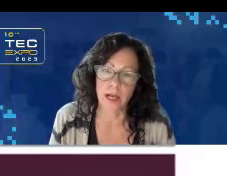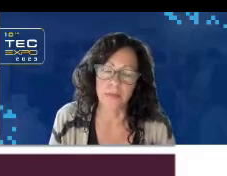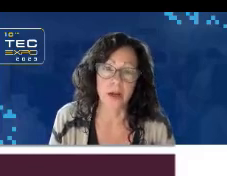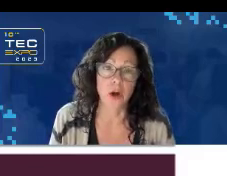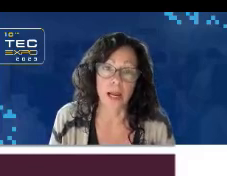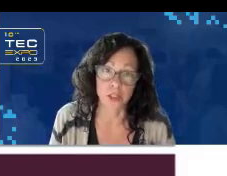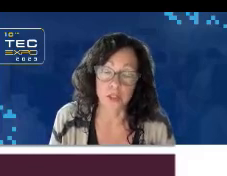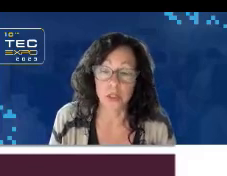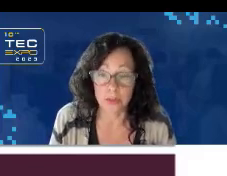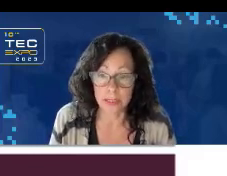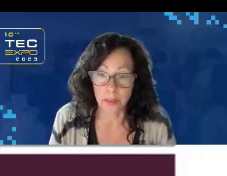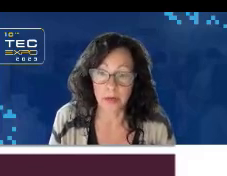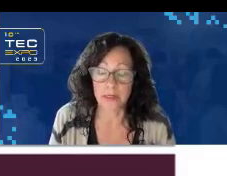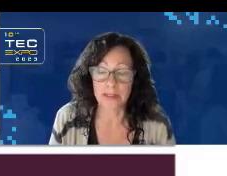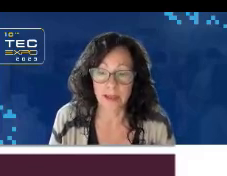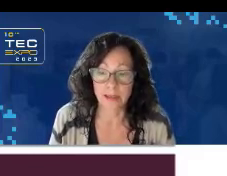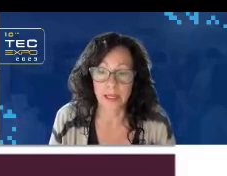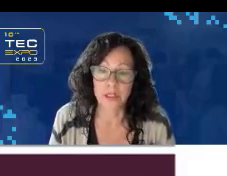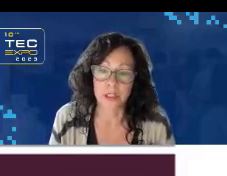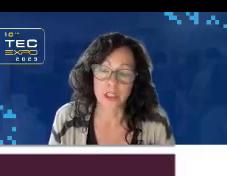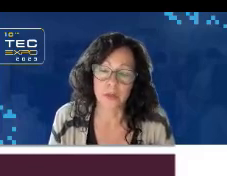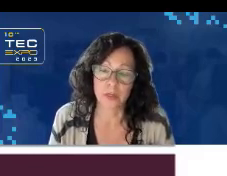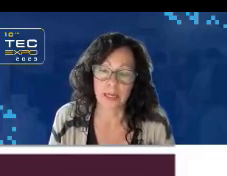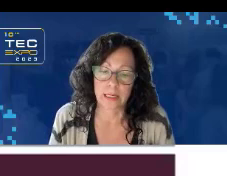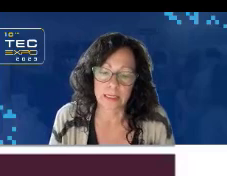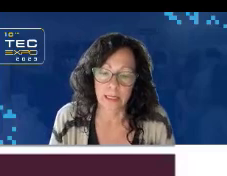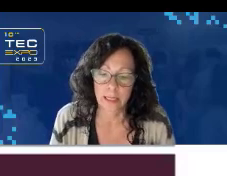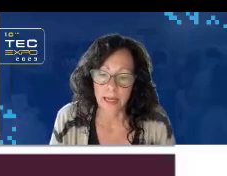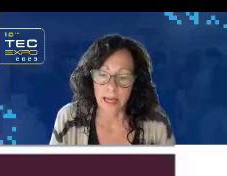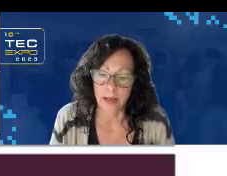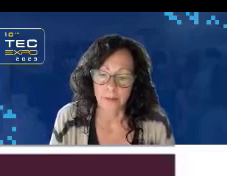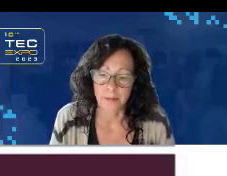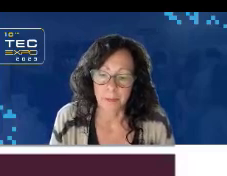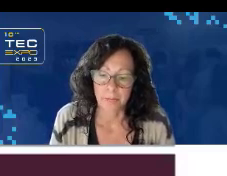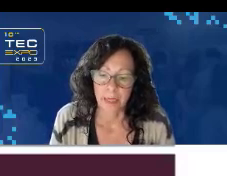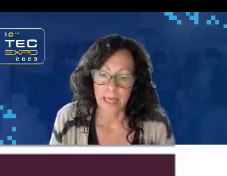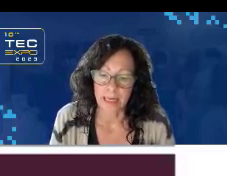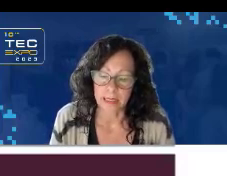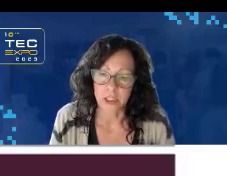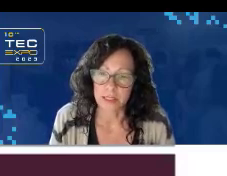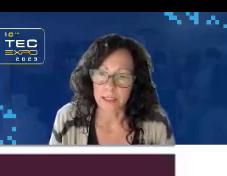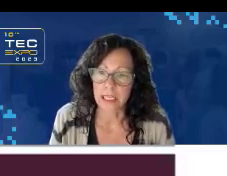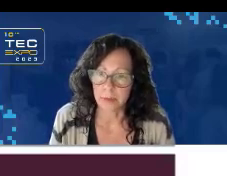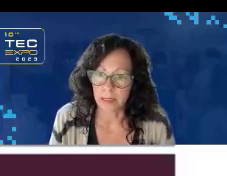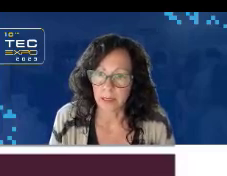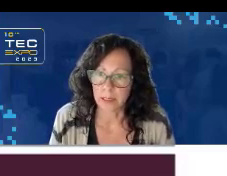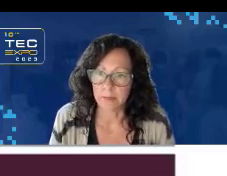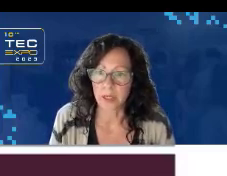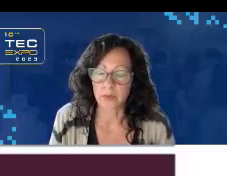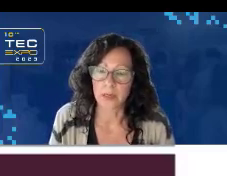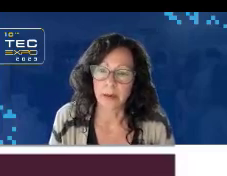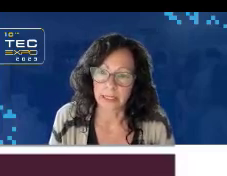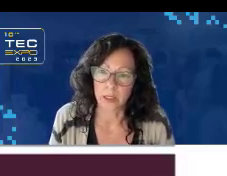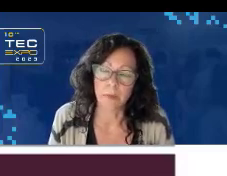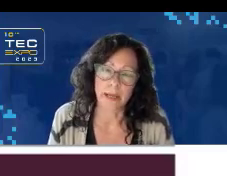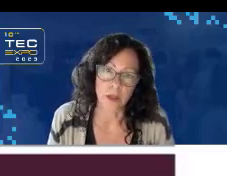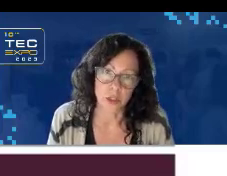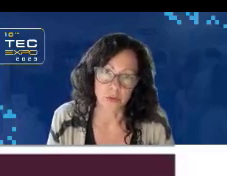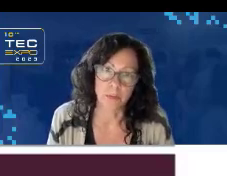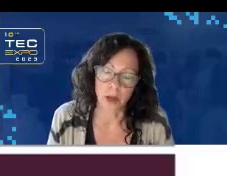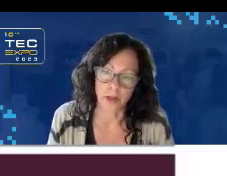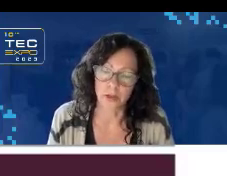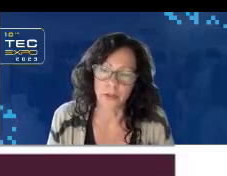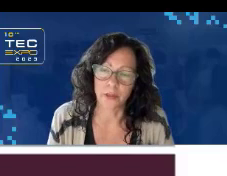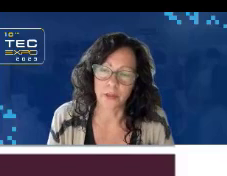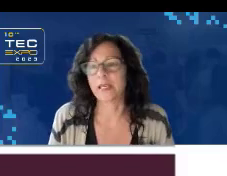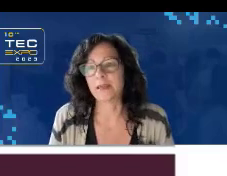video that are actually using American Sign Language to communicate. And just keeping in mind with a bilingual,